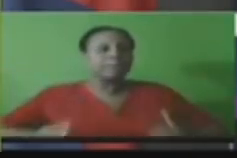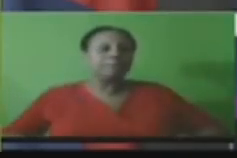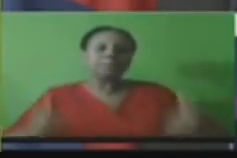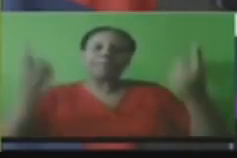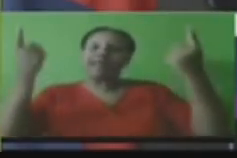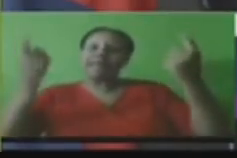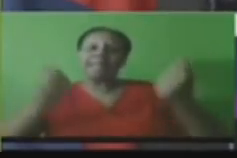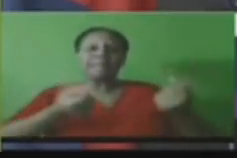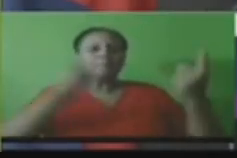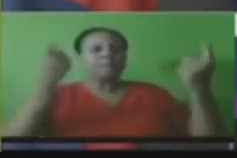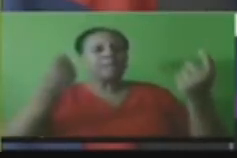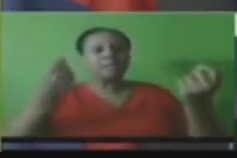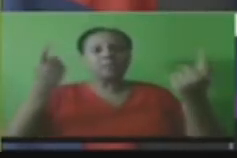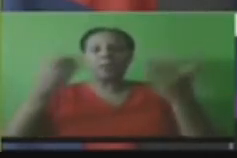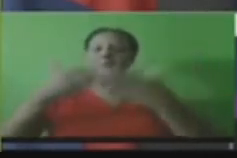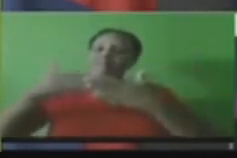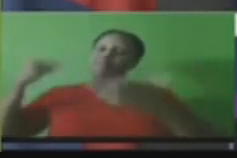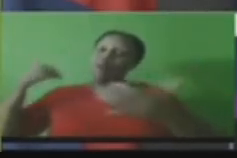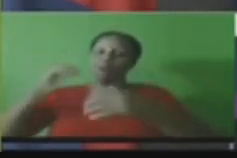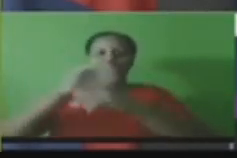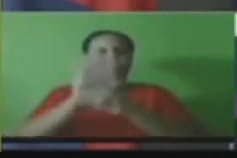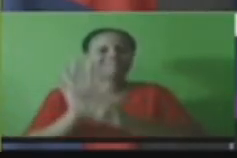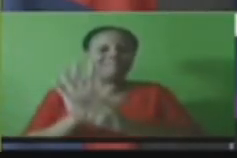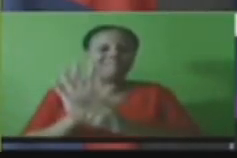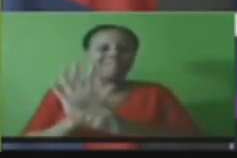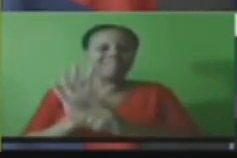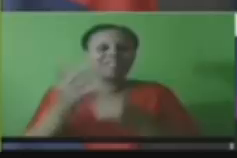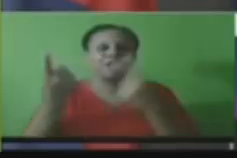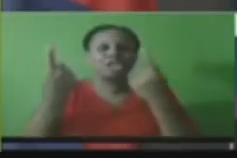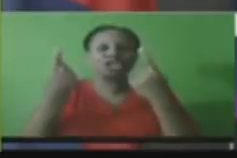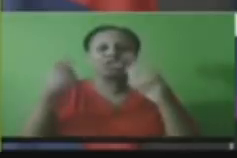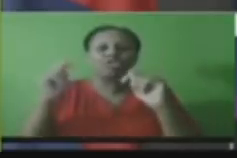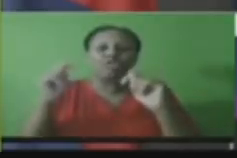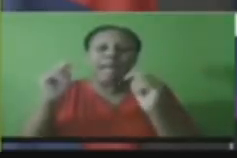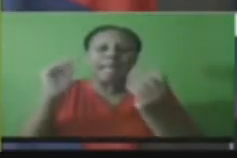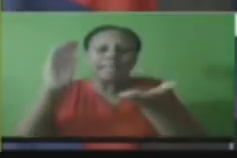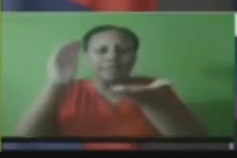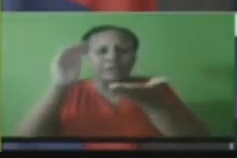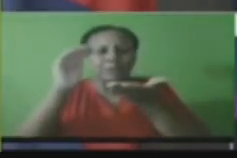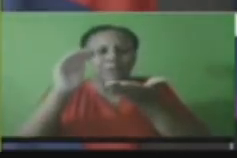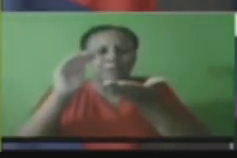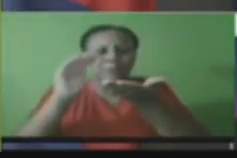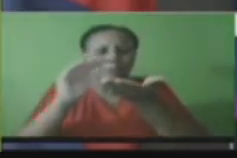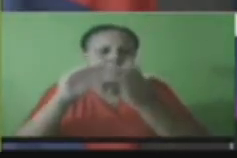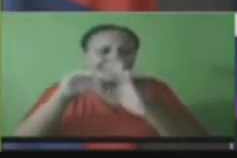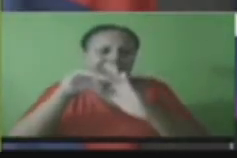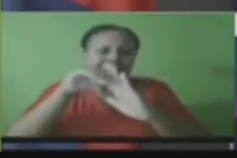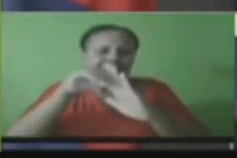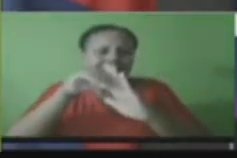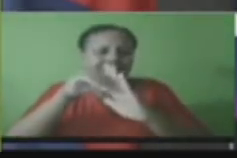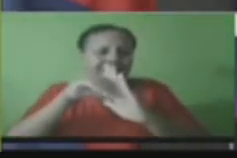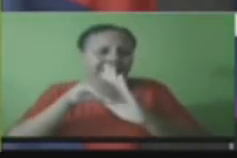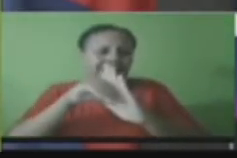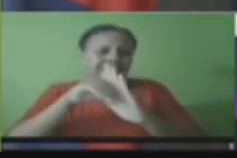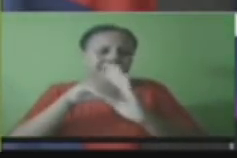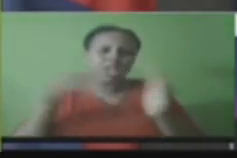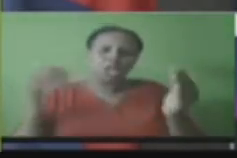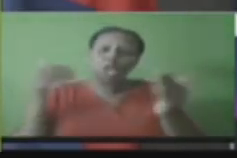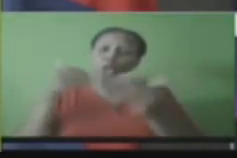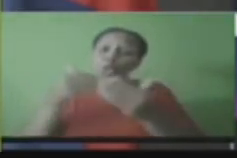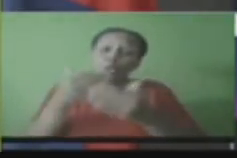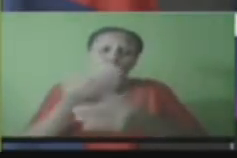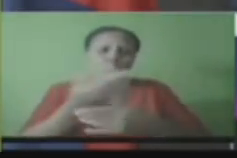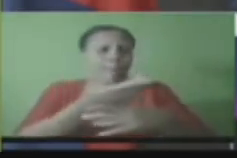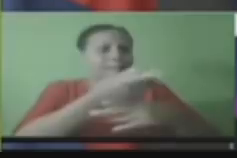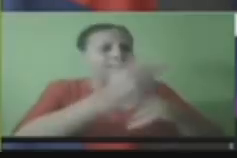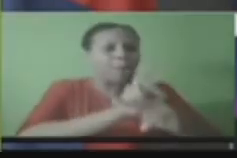to bring it down nearer to the revenue and closing the gap by borrowing. Up comes COVID,